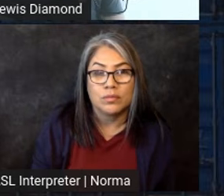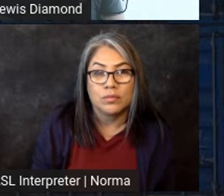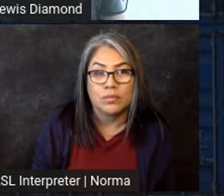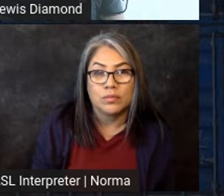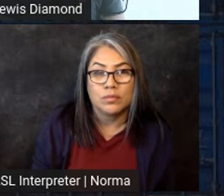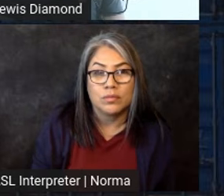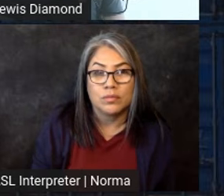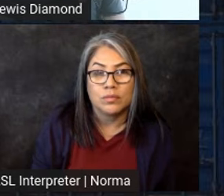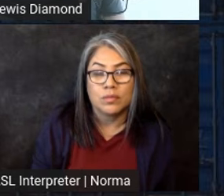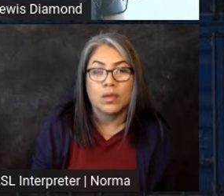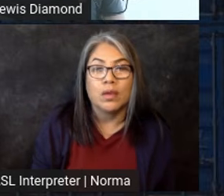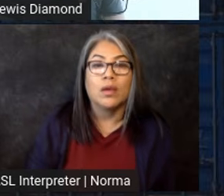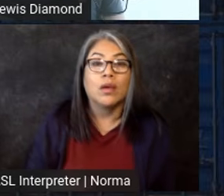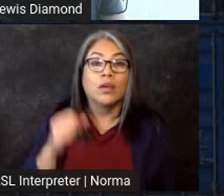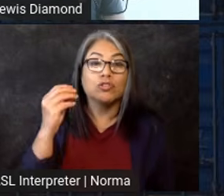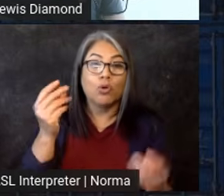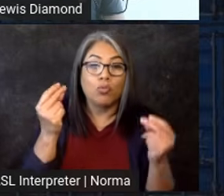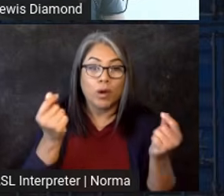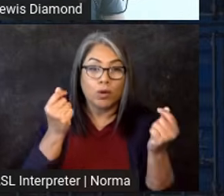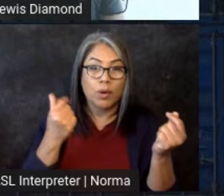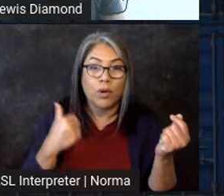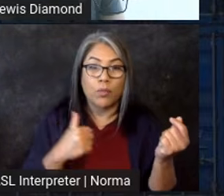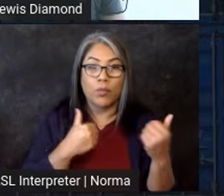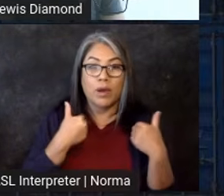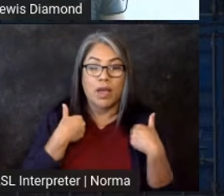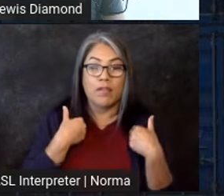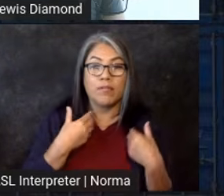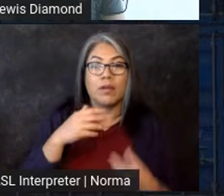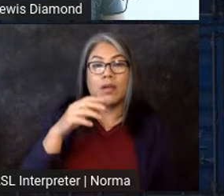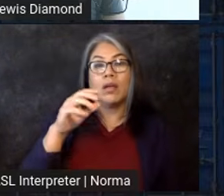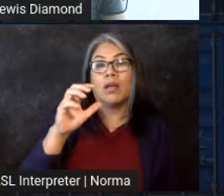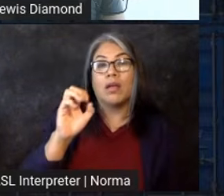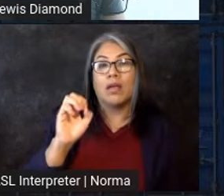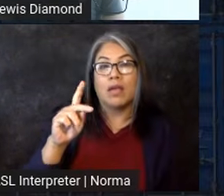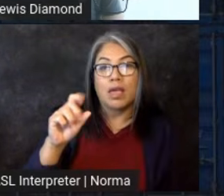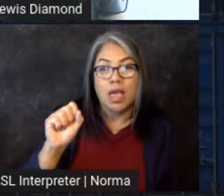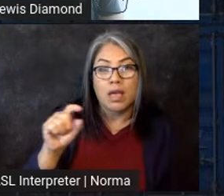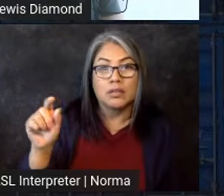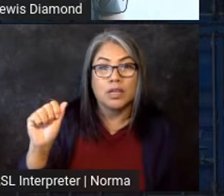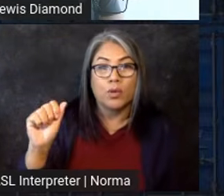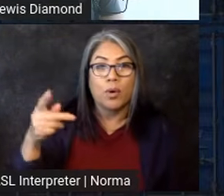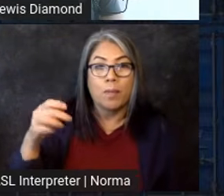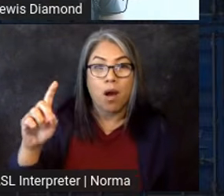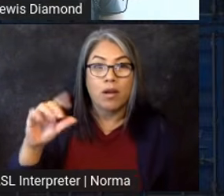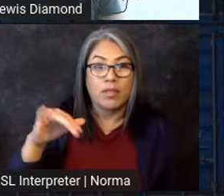So right away we have our Hello EKS Anywhere pod that is running.